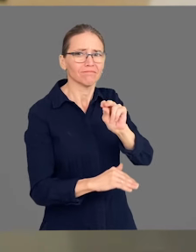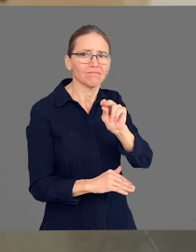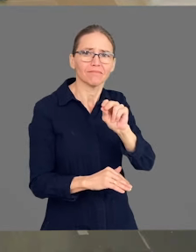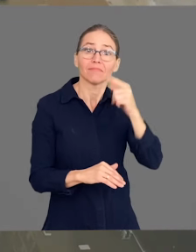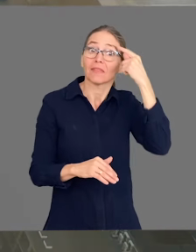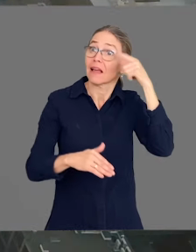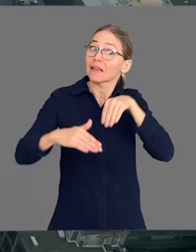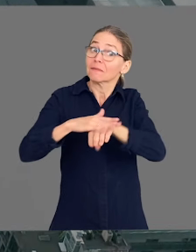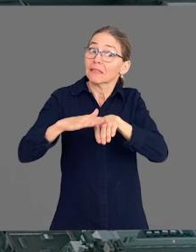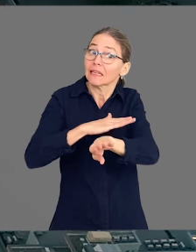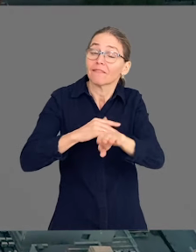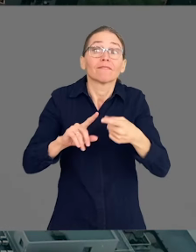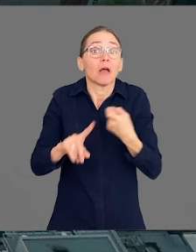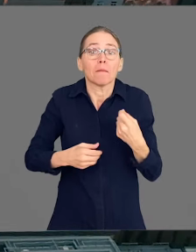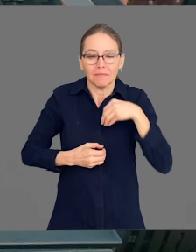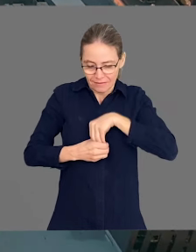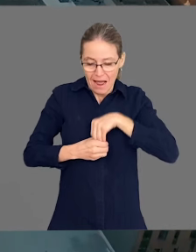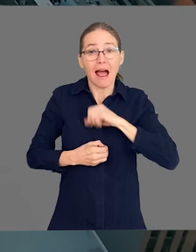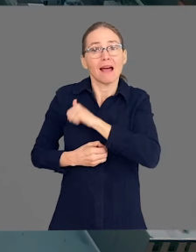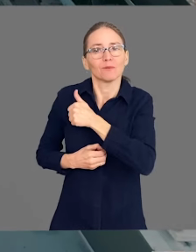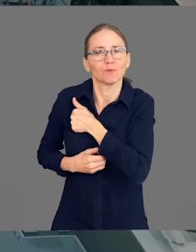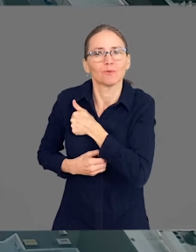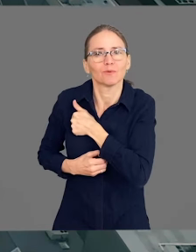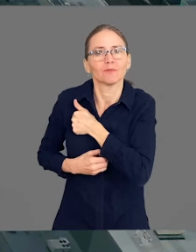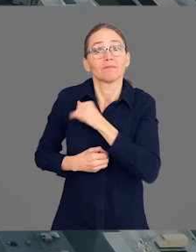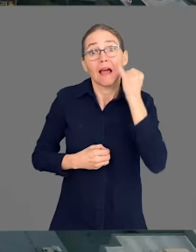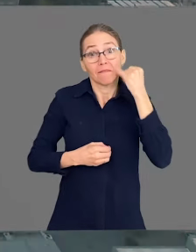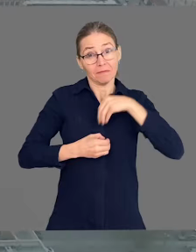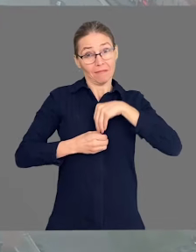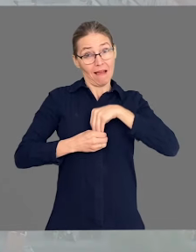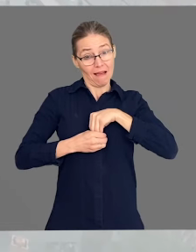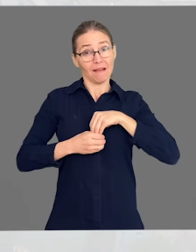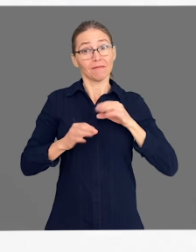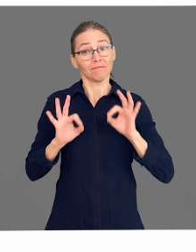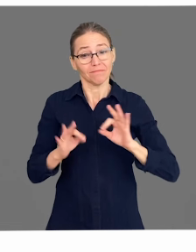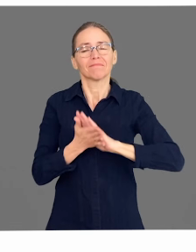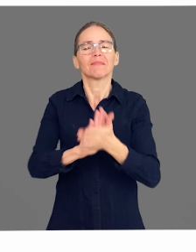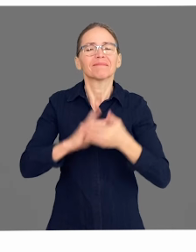towards being different. Once we have achieved this, I think we will have taken a huge step forward.